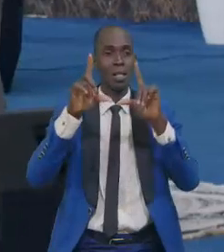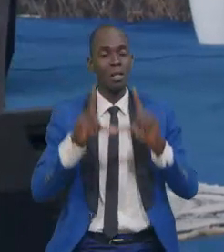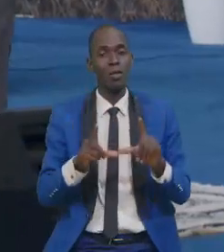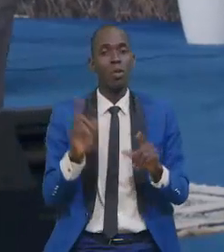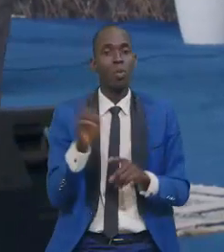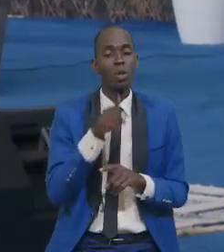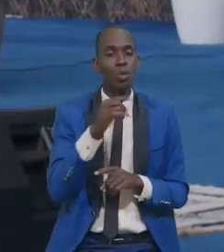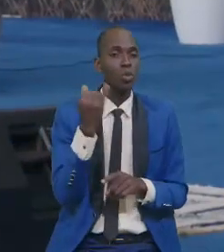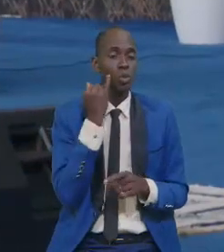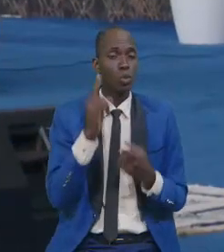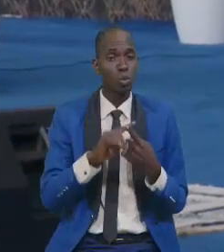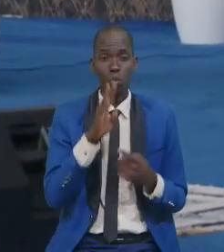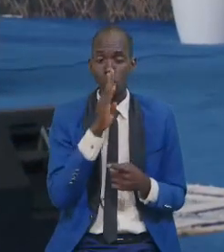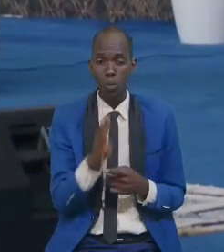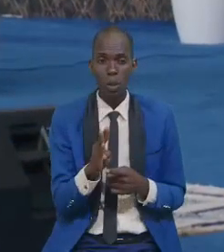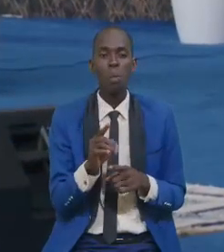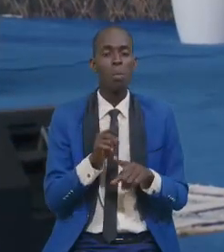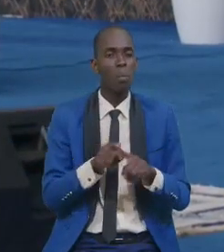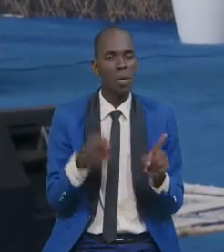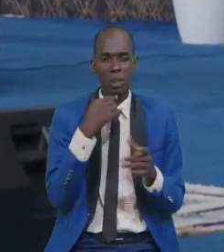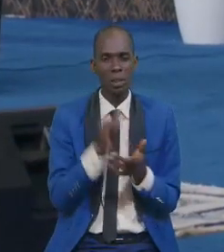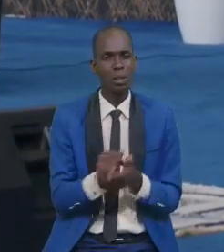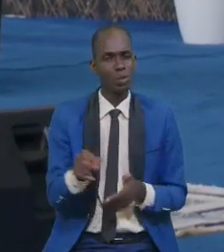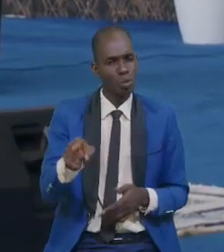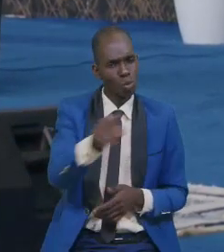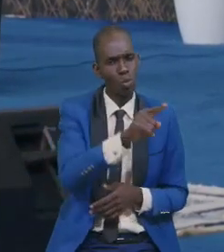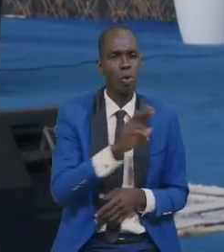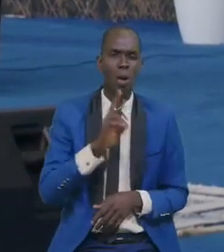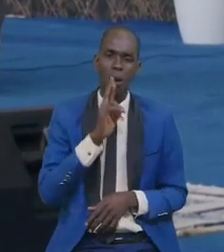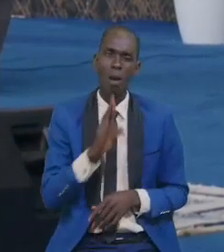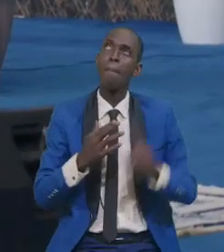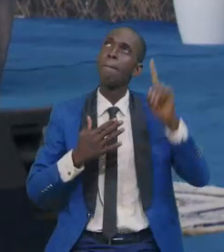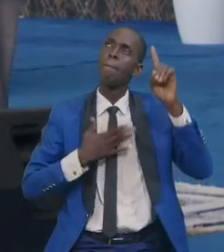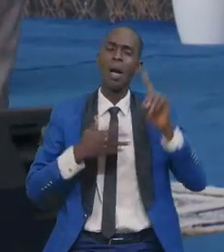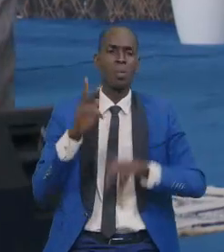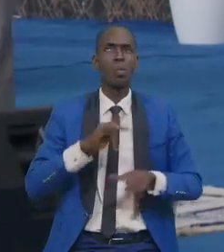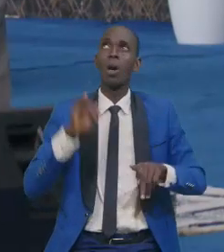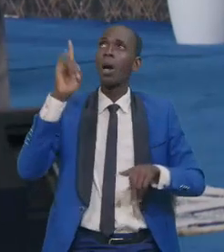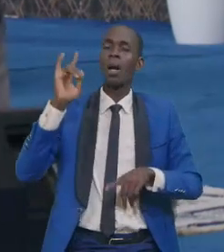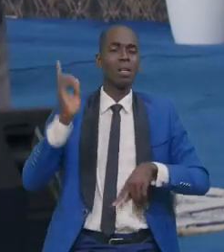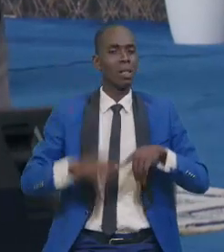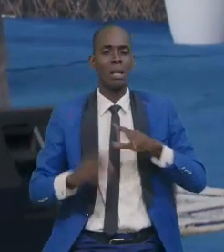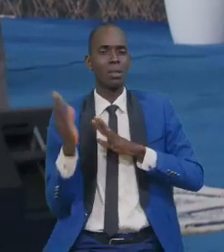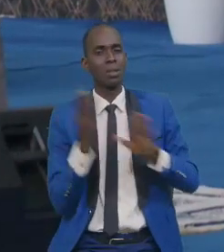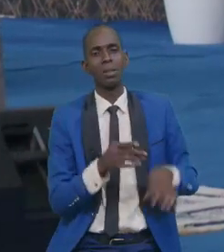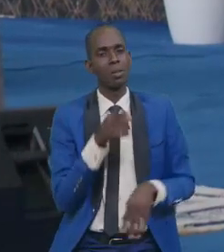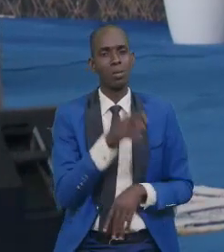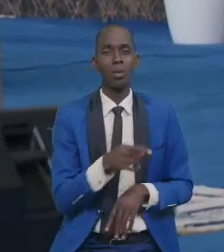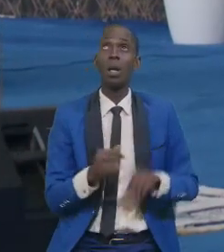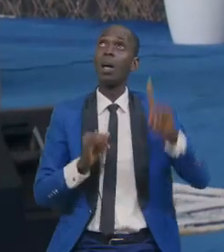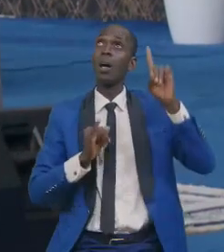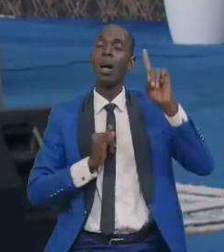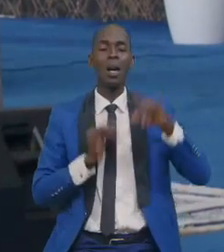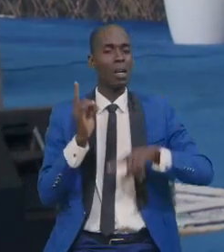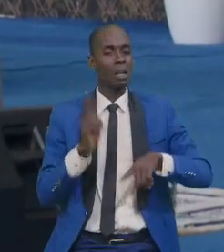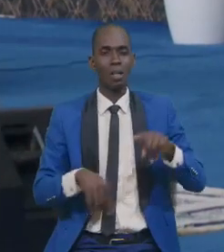be, he said, you are my people. How can I give up on you? You're my people. How can I, you know, just push